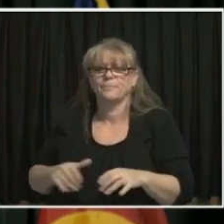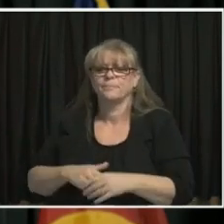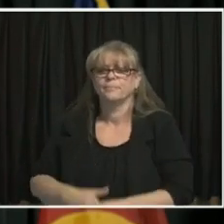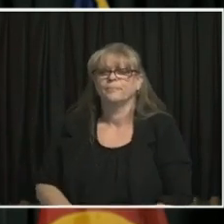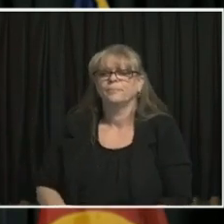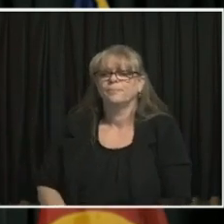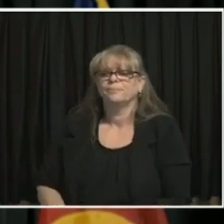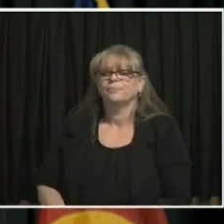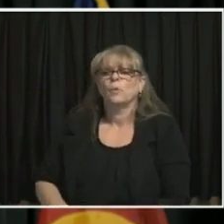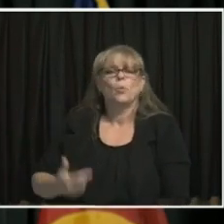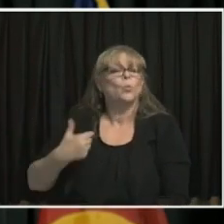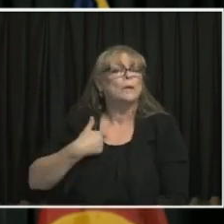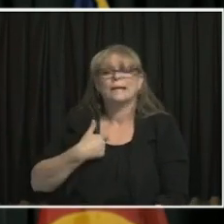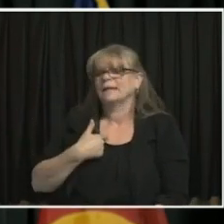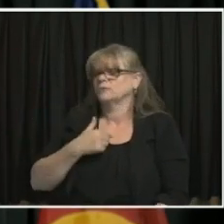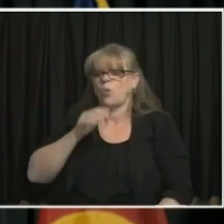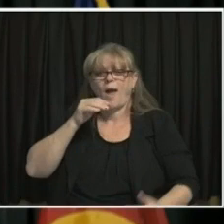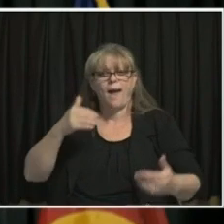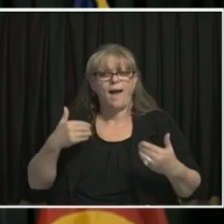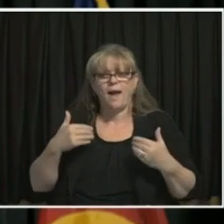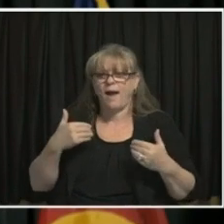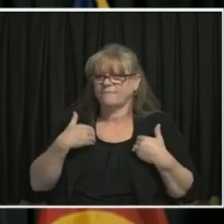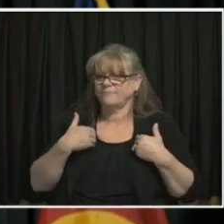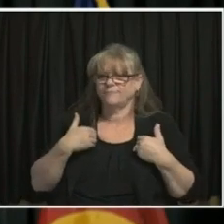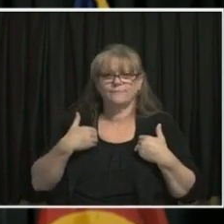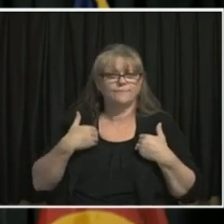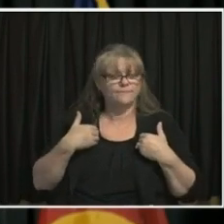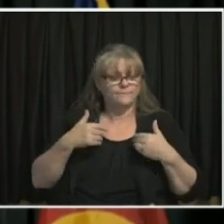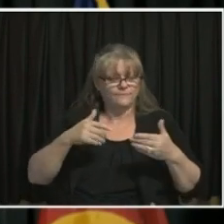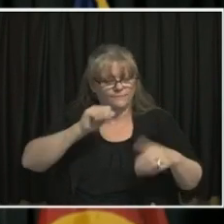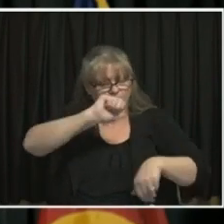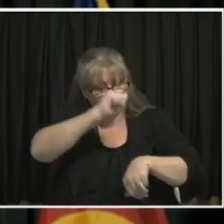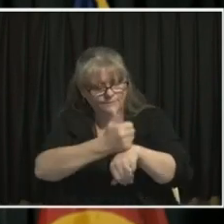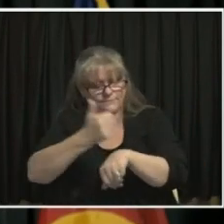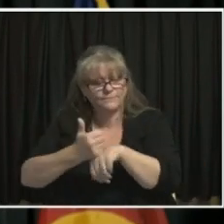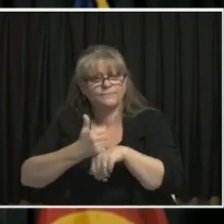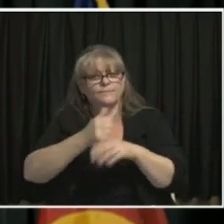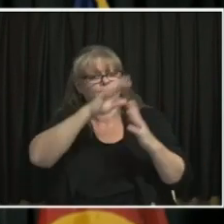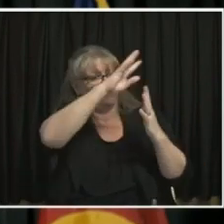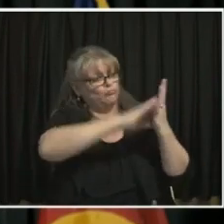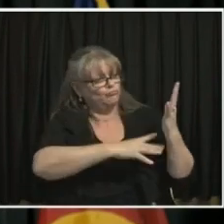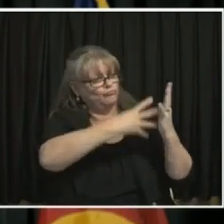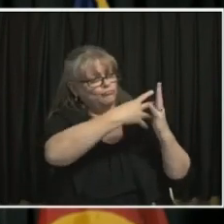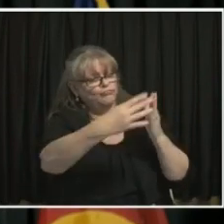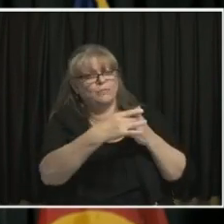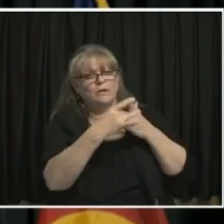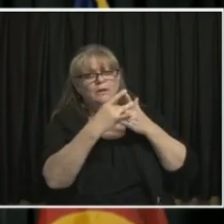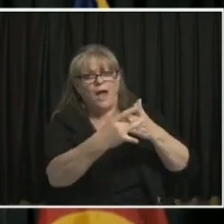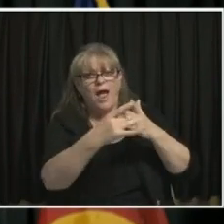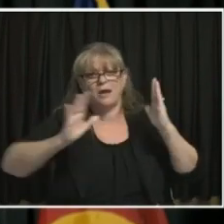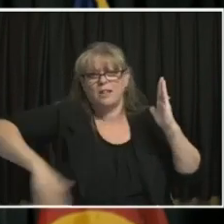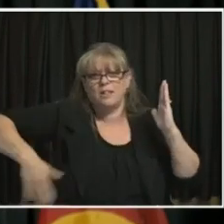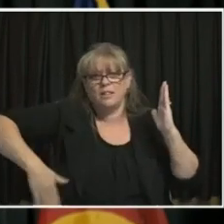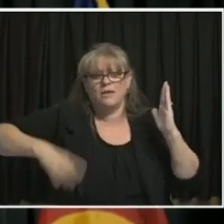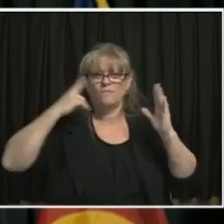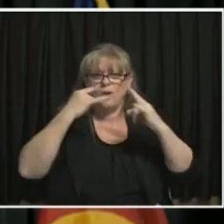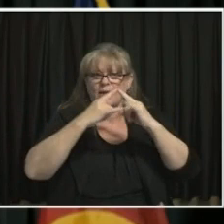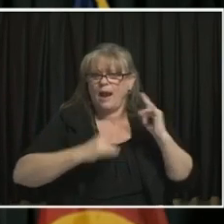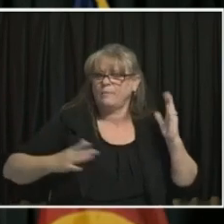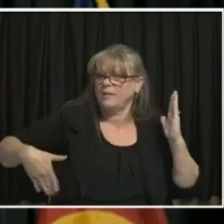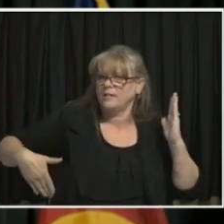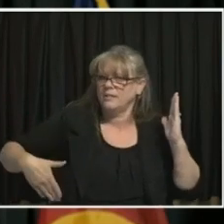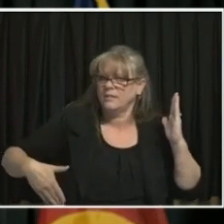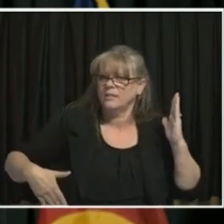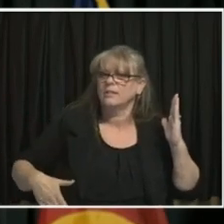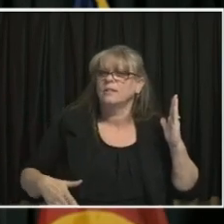very shortly, and Colorado Parks and Wildlife will be empowered to immediately open the reservations for campsites, open